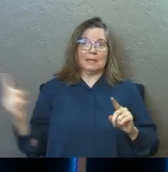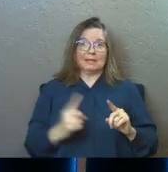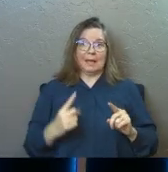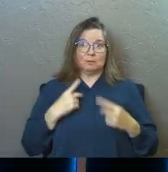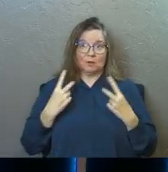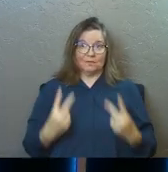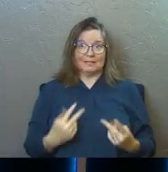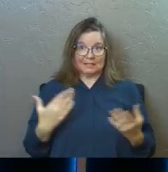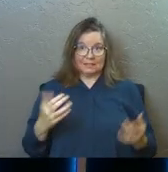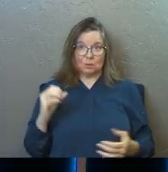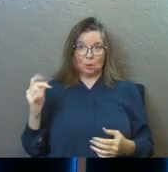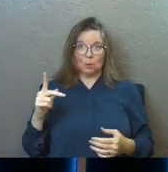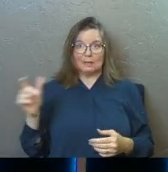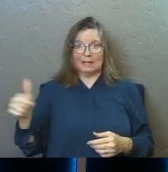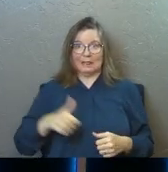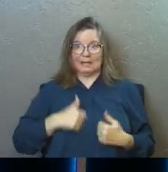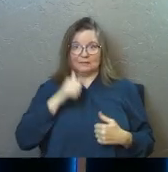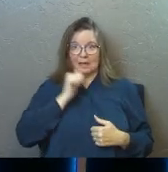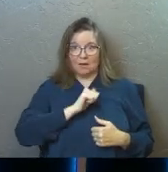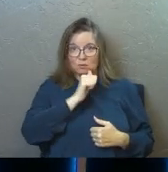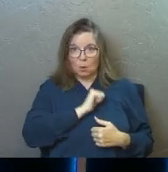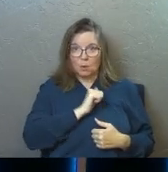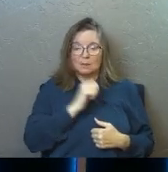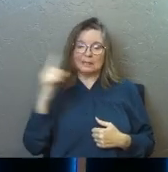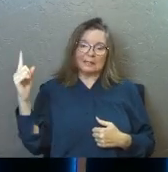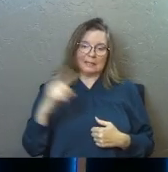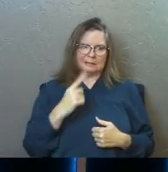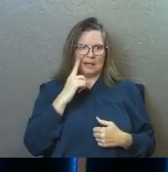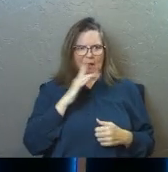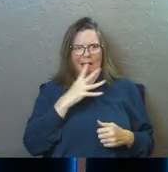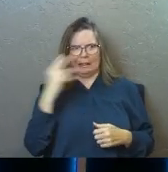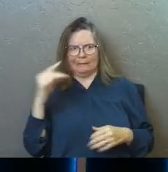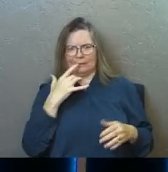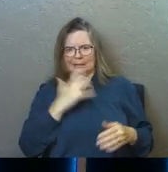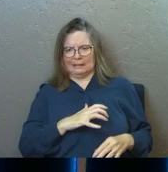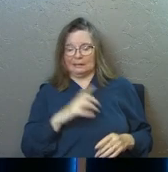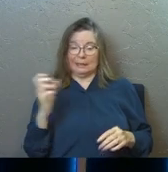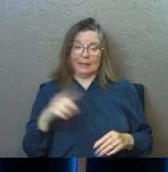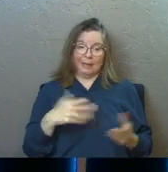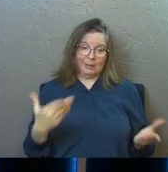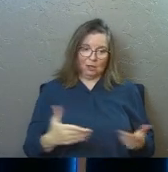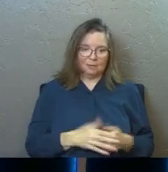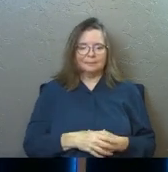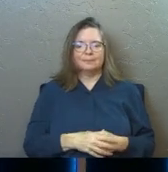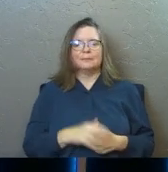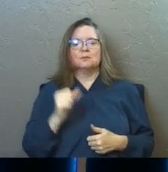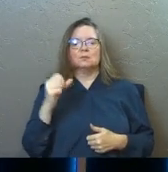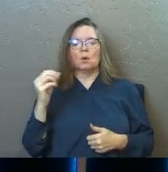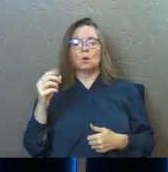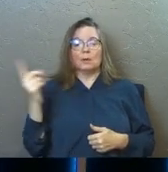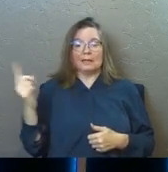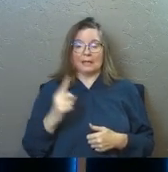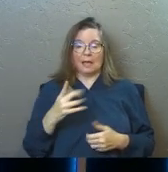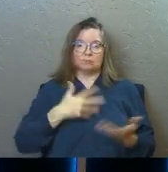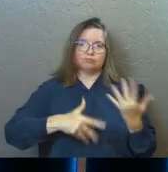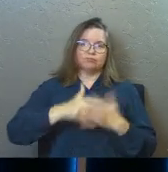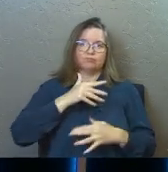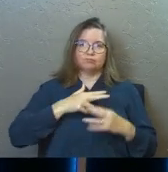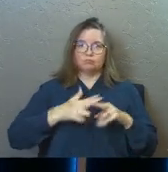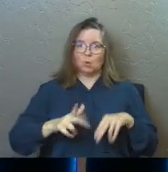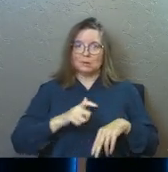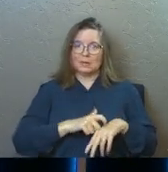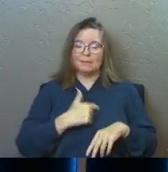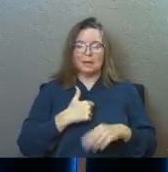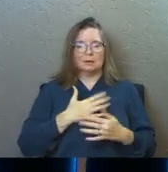visit us here in Oklahoma. He lives in Arizona, came out here. He was like, I thought I was leaving the heat and came here. And so he came and hung out for a little